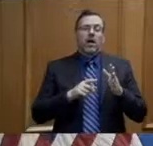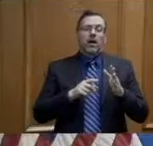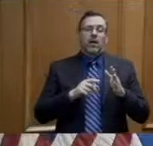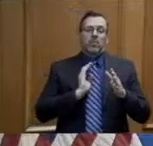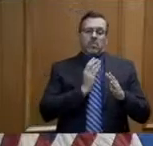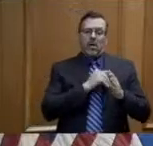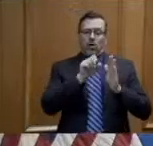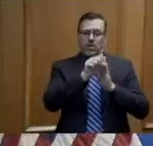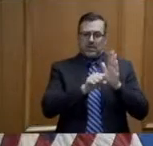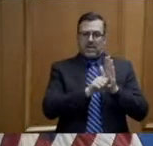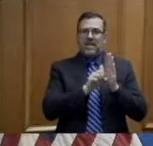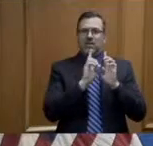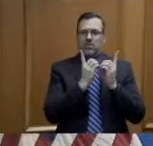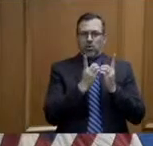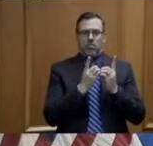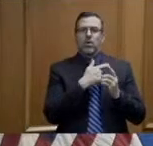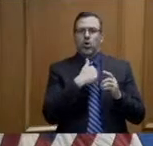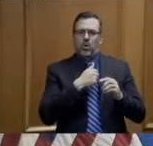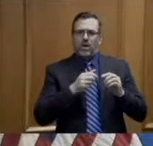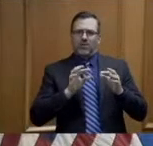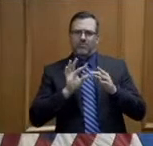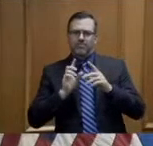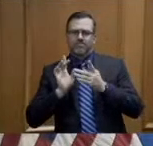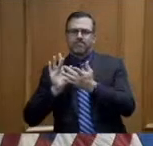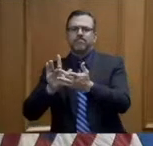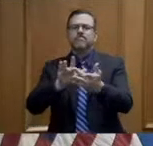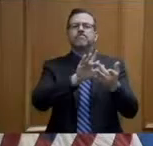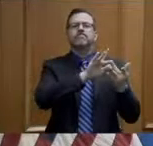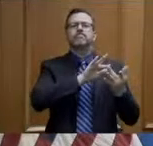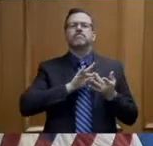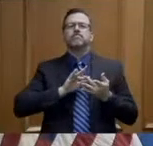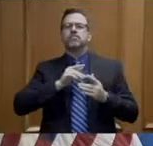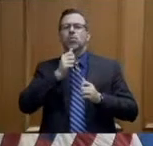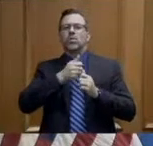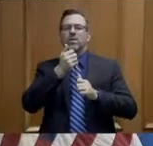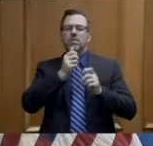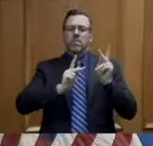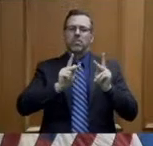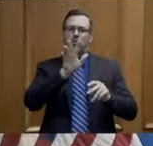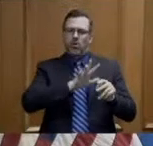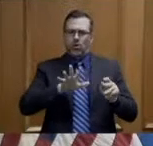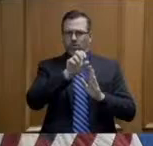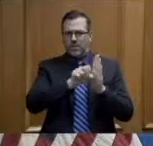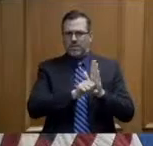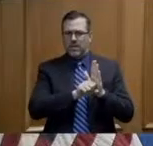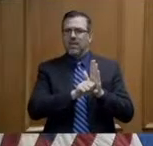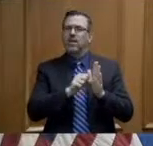are coordinating with local officials in every part of our state to make sure that we have